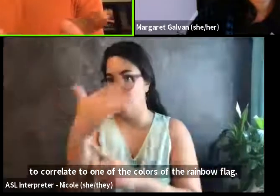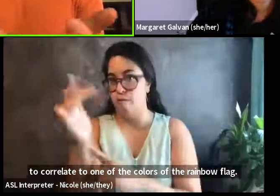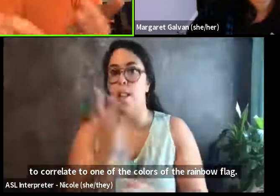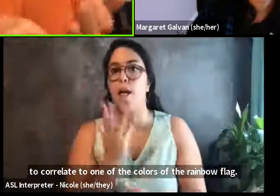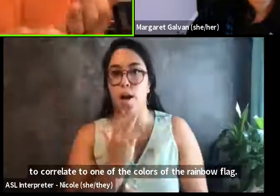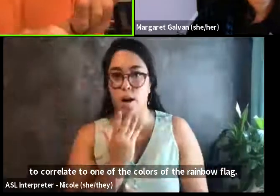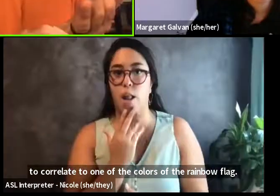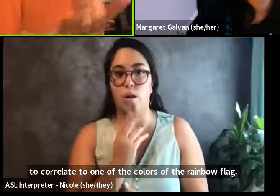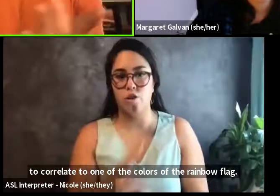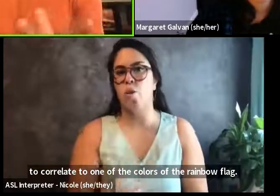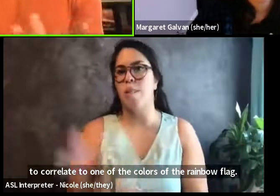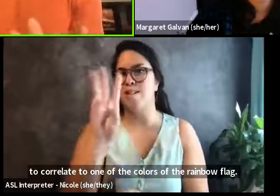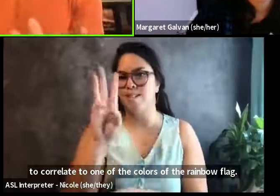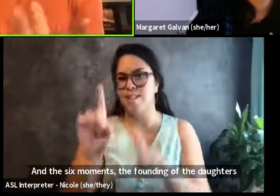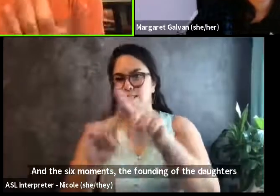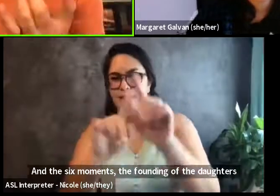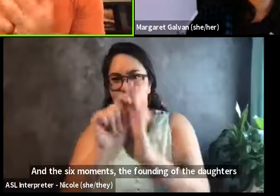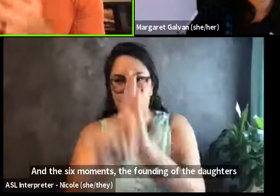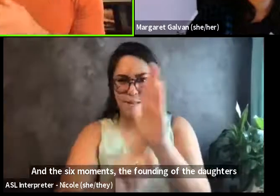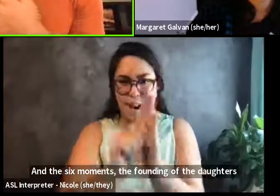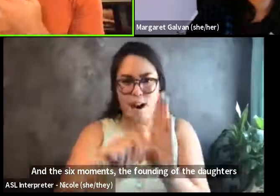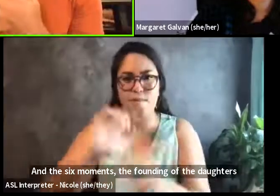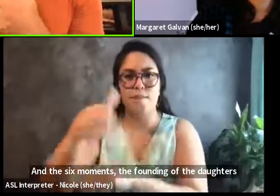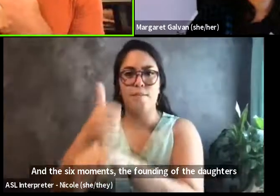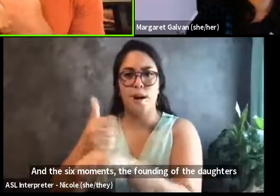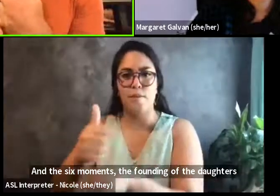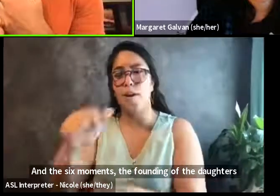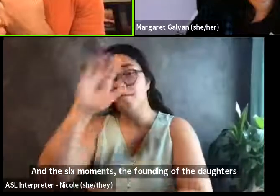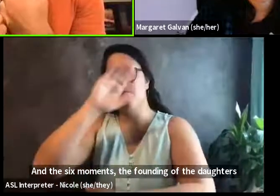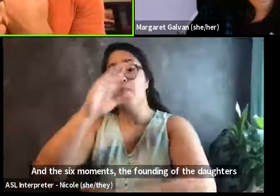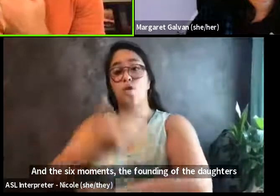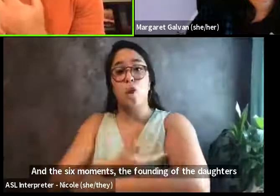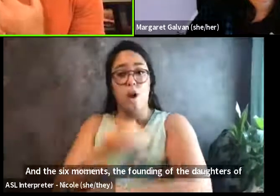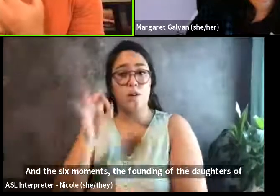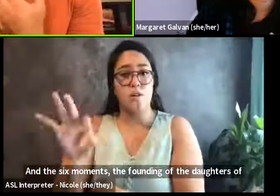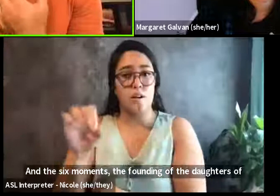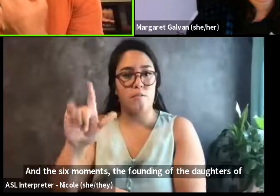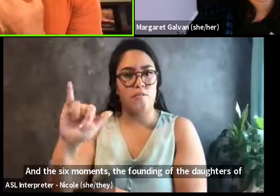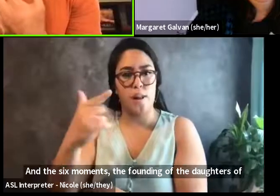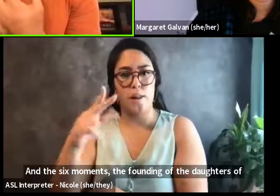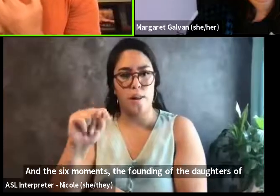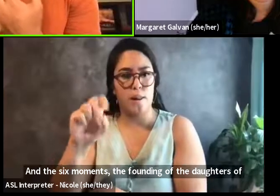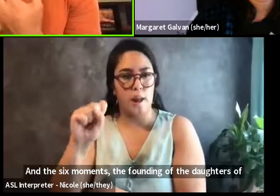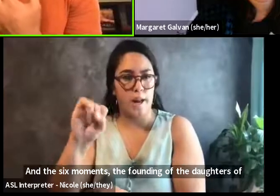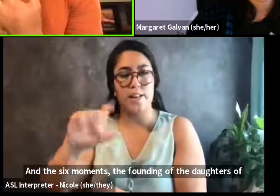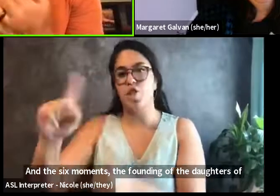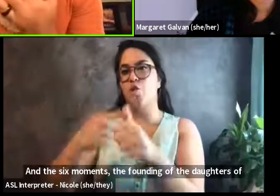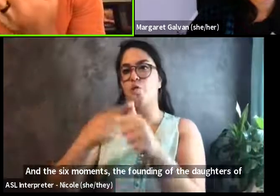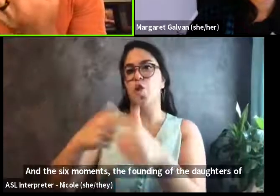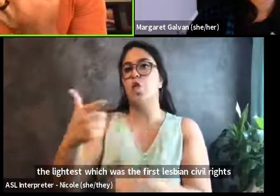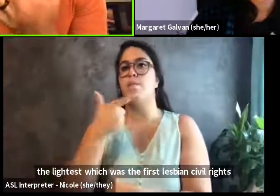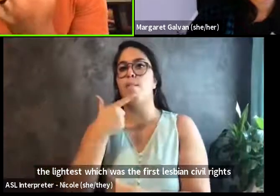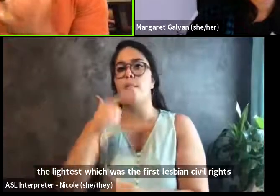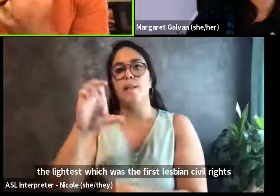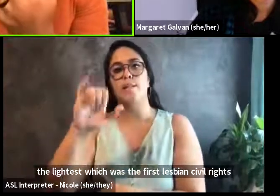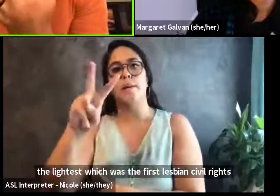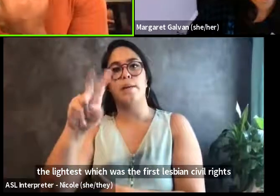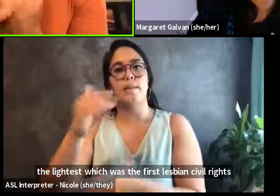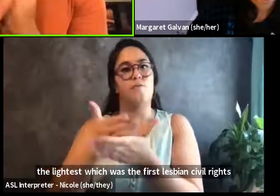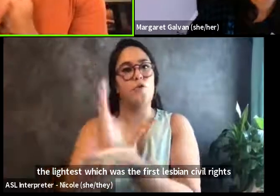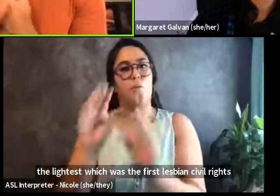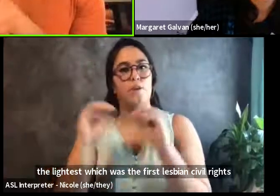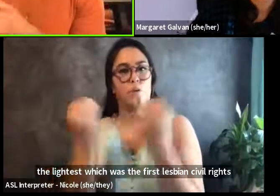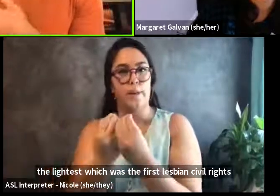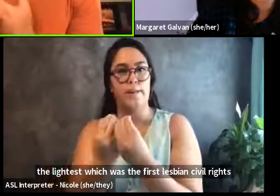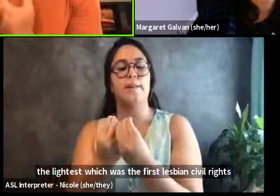six moments I had, you know, the founding of the Daughters of Bilitis, which was the first lesbian, uh, civil rights, uh, organization in the United States in 1955